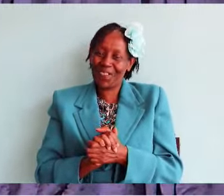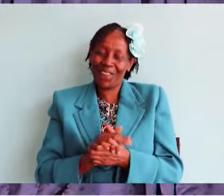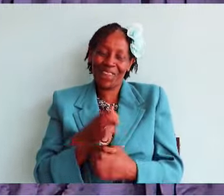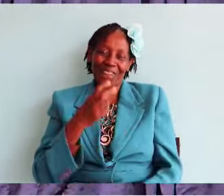I see the way the chairman is looking at me here and he's in our group. So it is like, if I don't